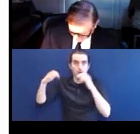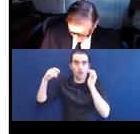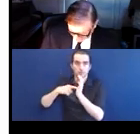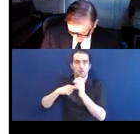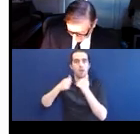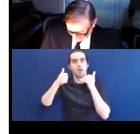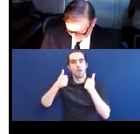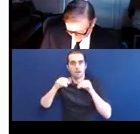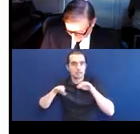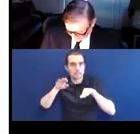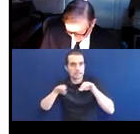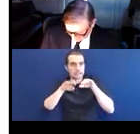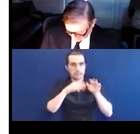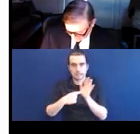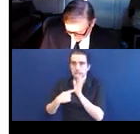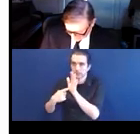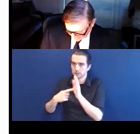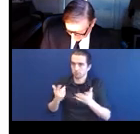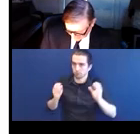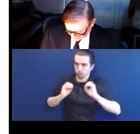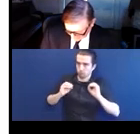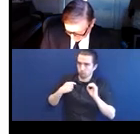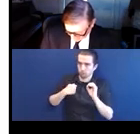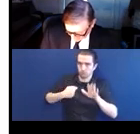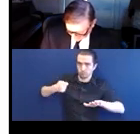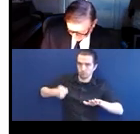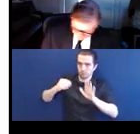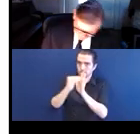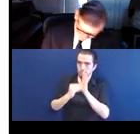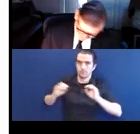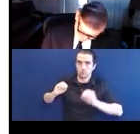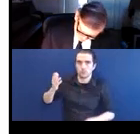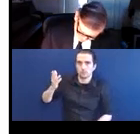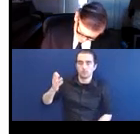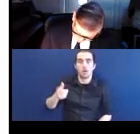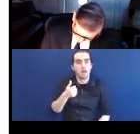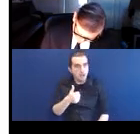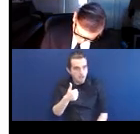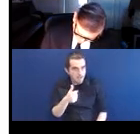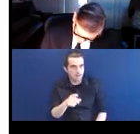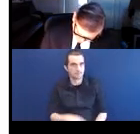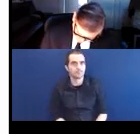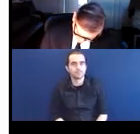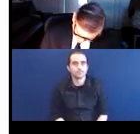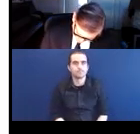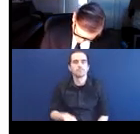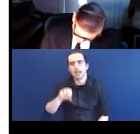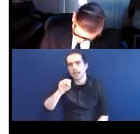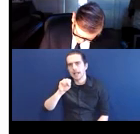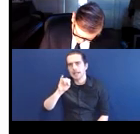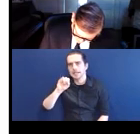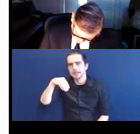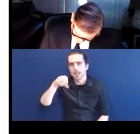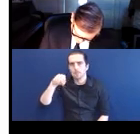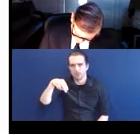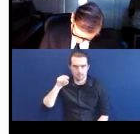Simon in Kenya says checks and balances mechanisms where disabled people are actively involved. Susan in Uganda